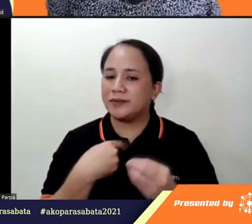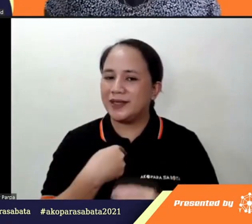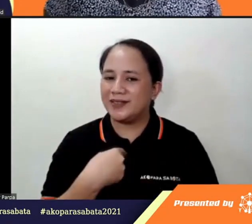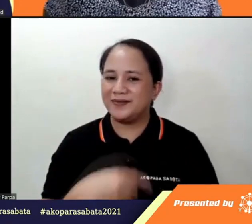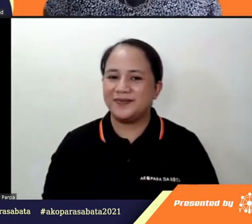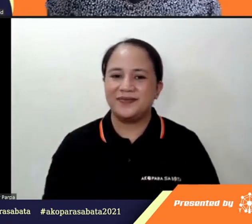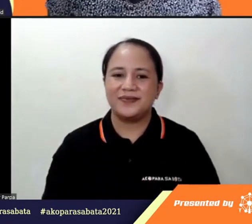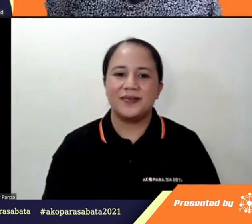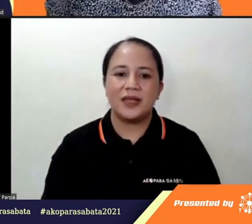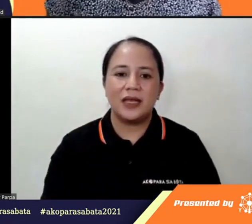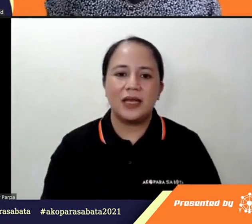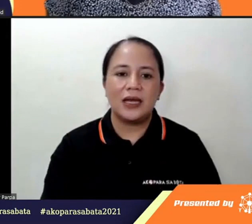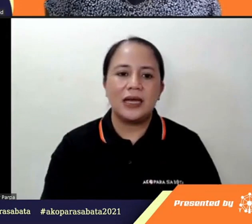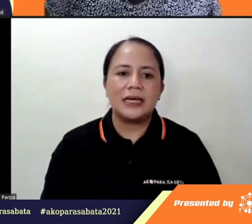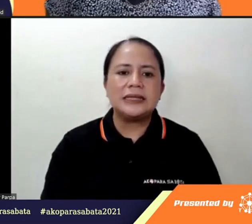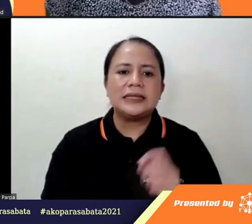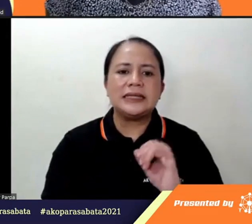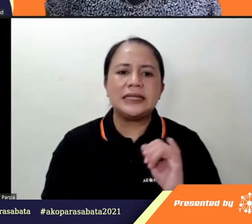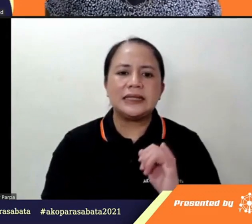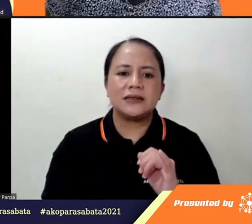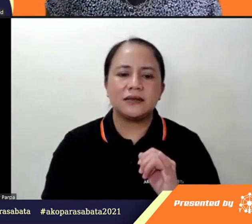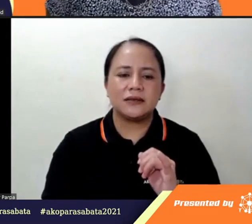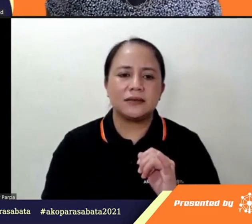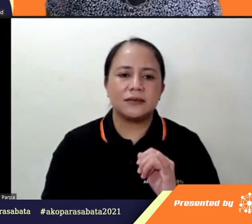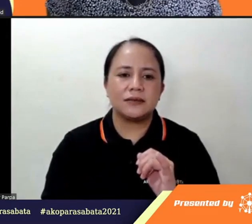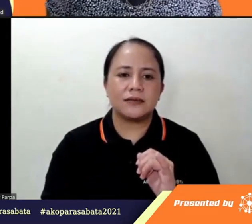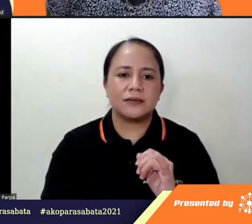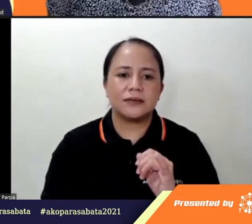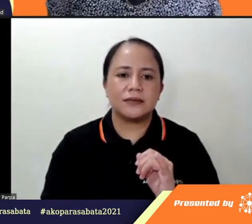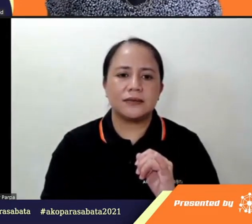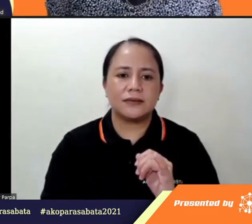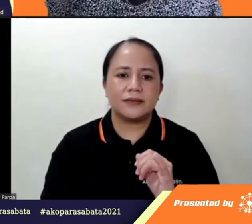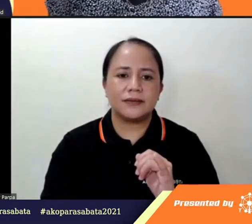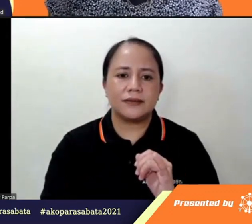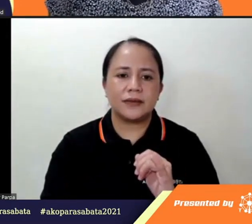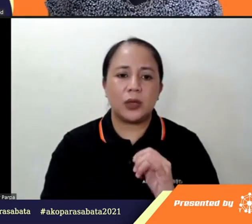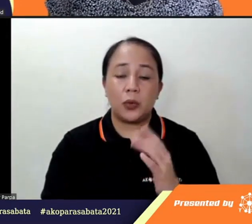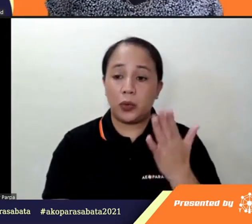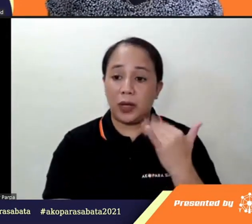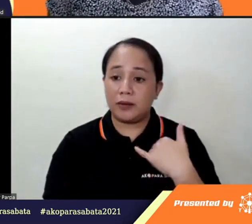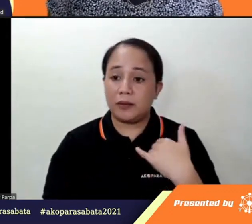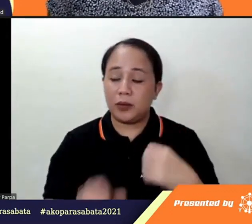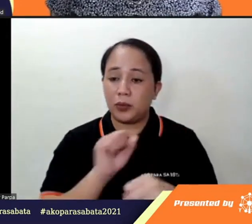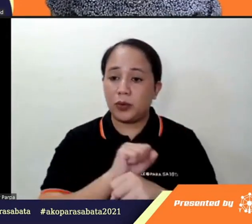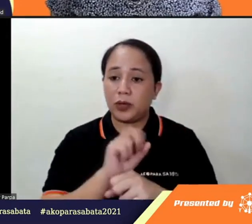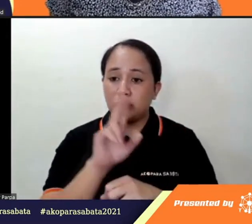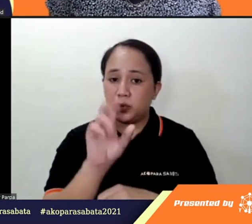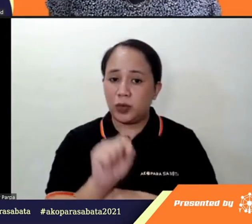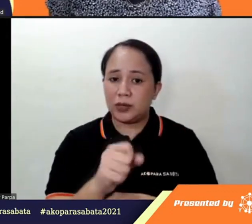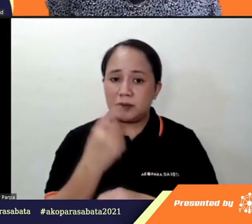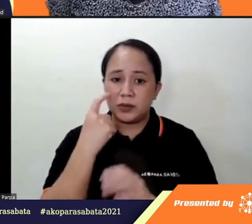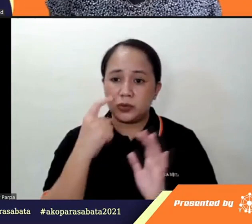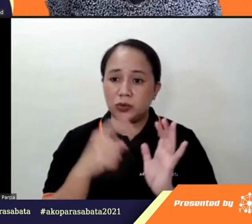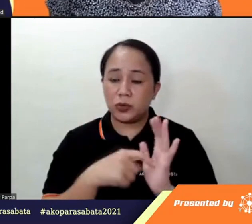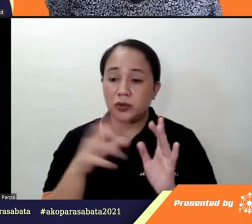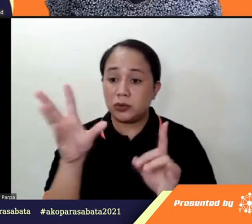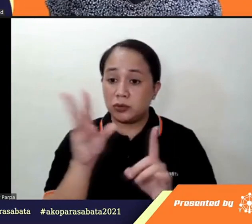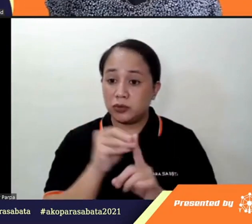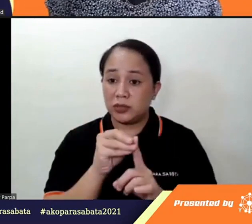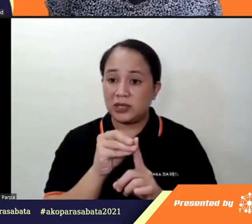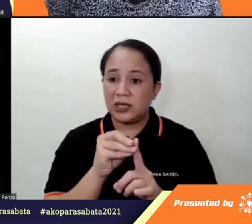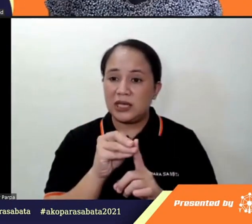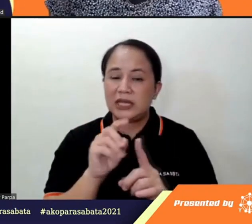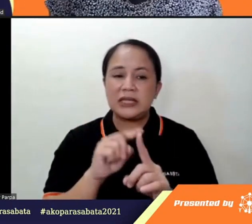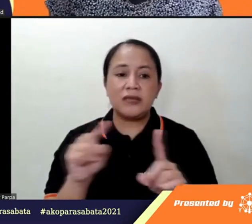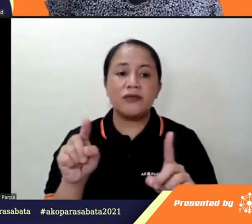Okay. And it's not something that sometimes, kasi nagtrabaho ako sa States, tapos napansin ko, culturally, parang iba